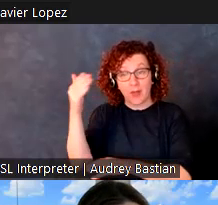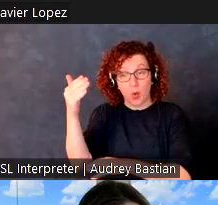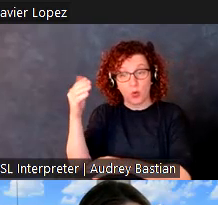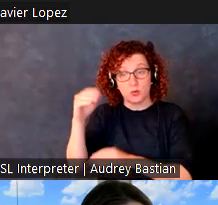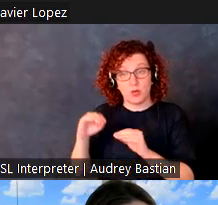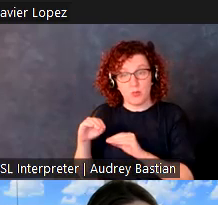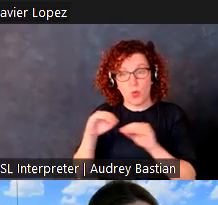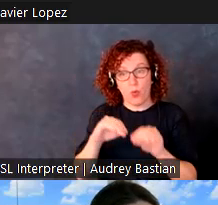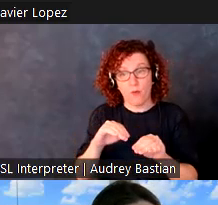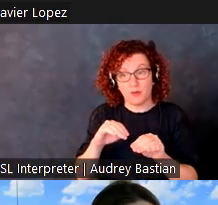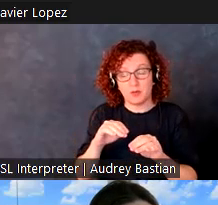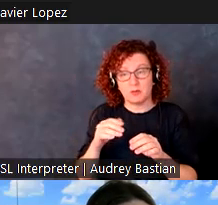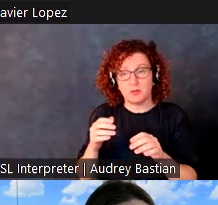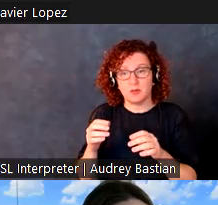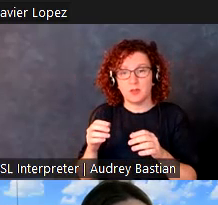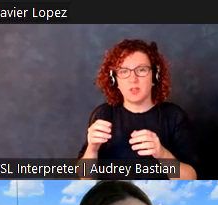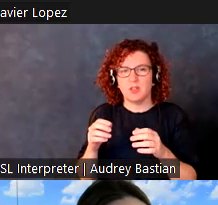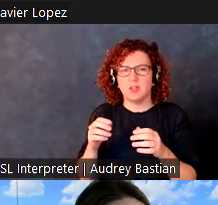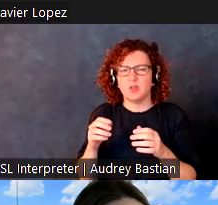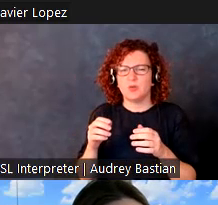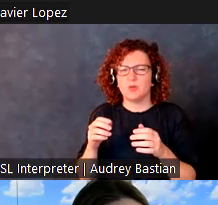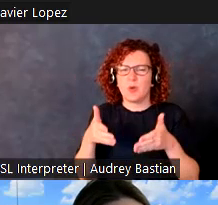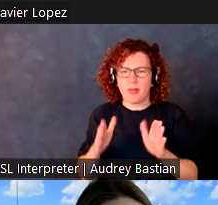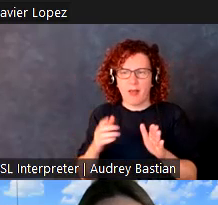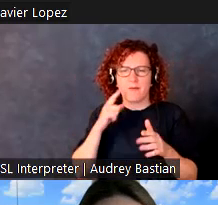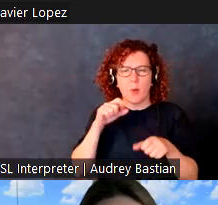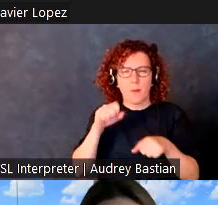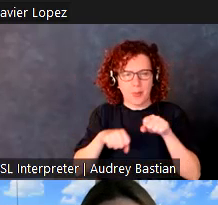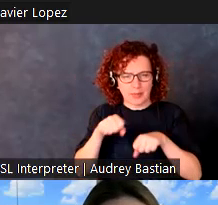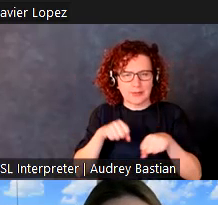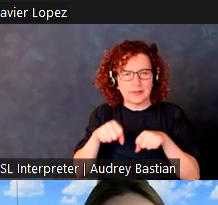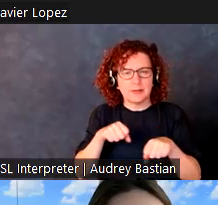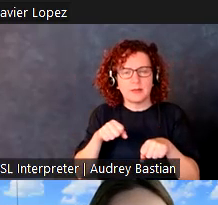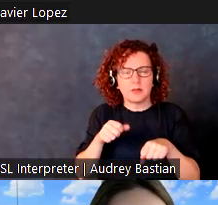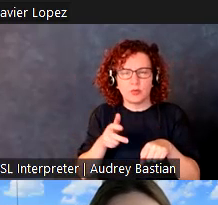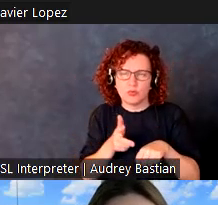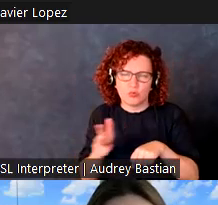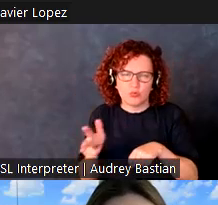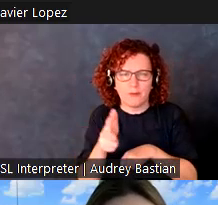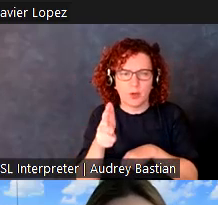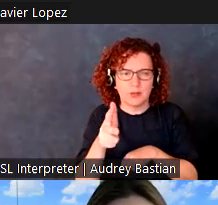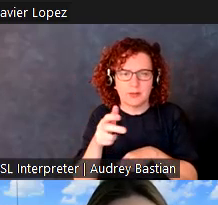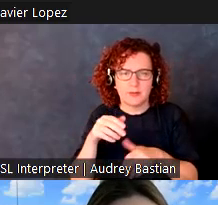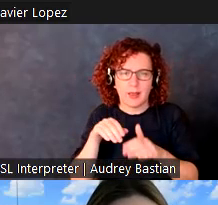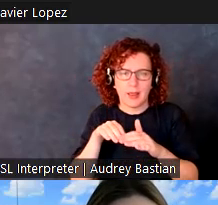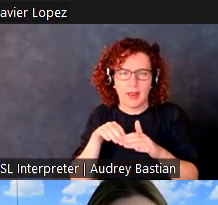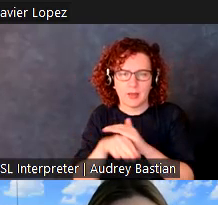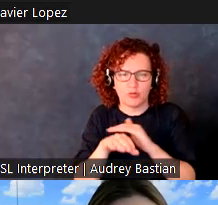moved, relocated to allow for the bikes to traverse the entrance